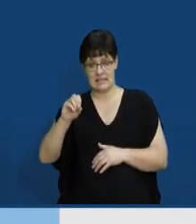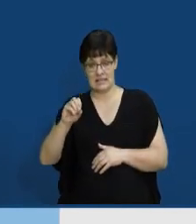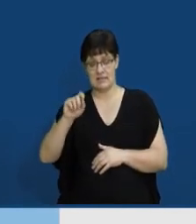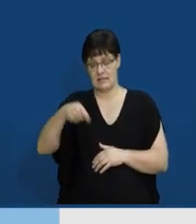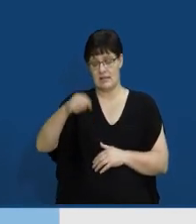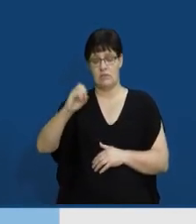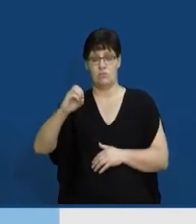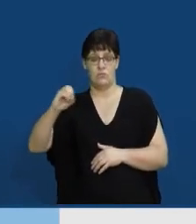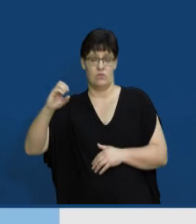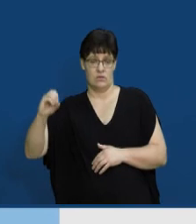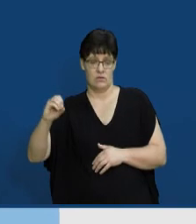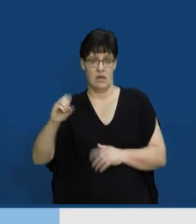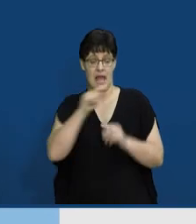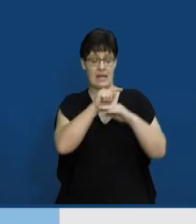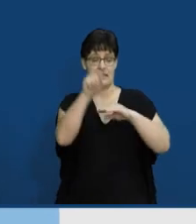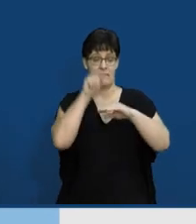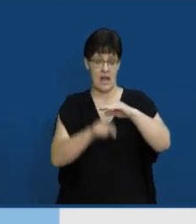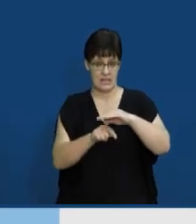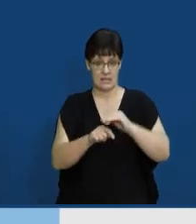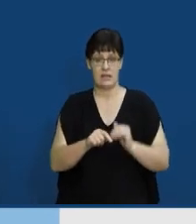4,680,123 divided by